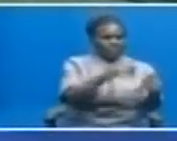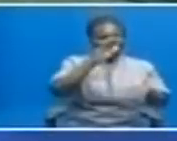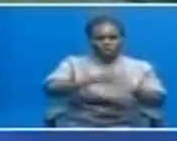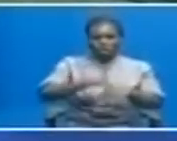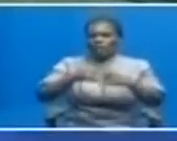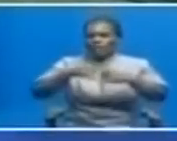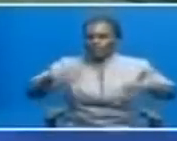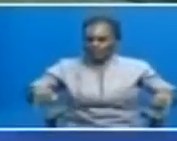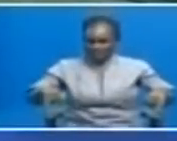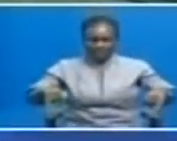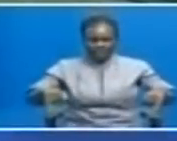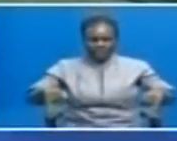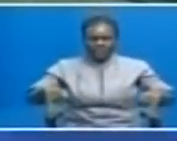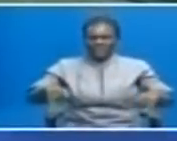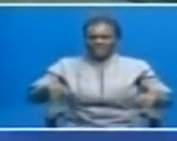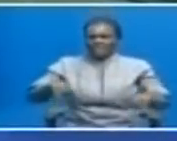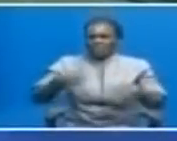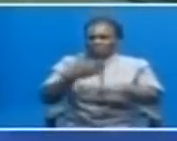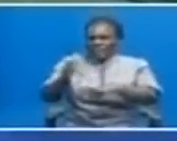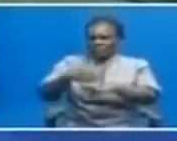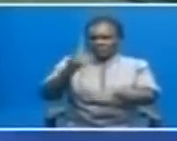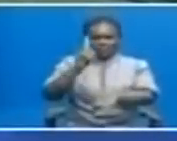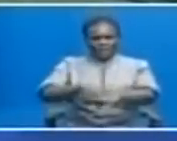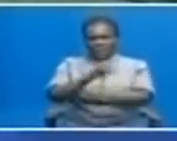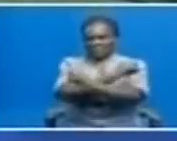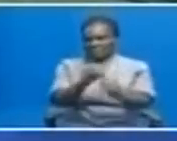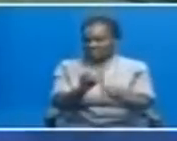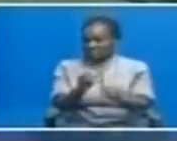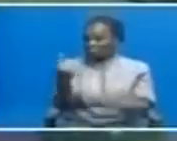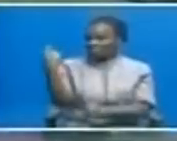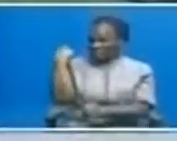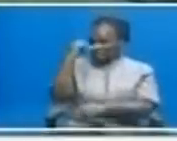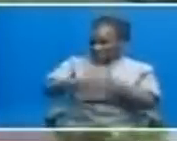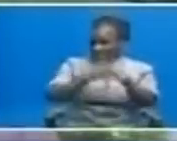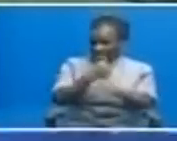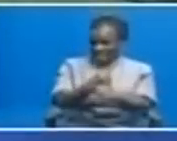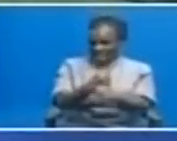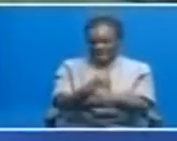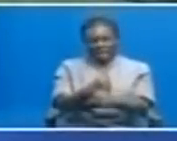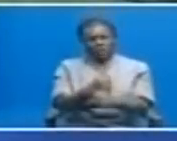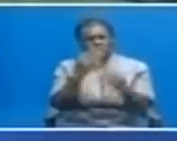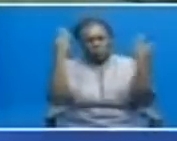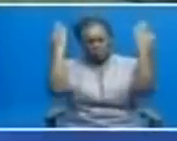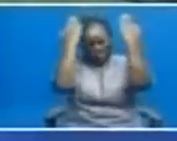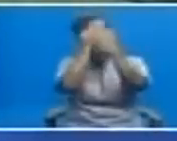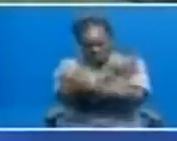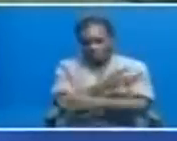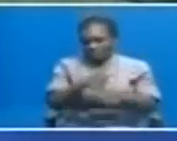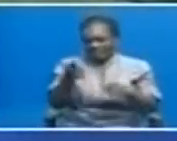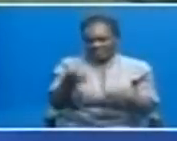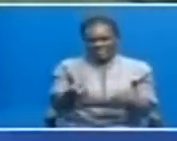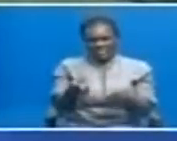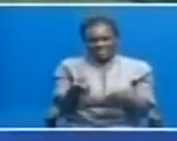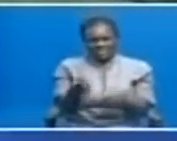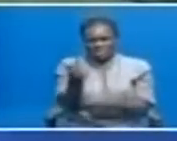online. So this one won't take much like last time. Last time we had to stay till like late night. And this one, pretty much sure it's